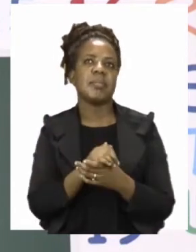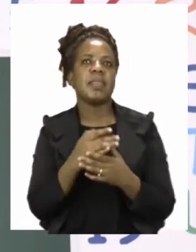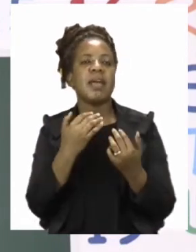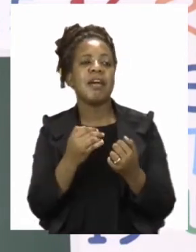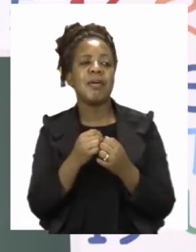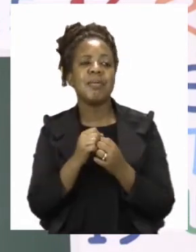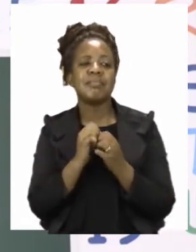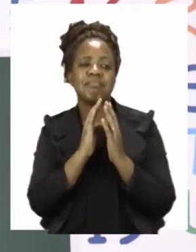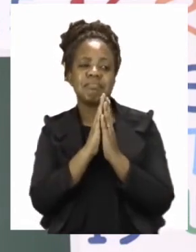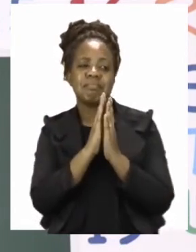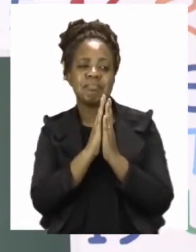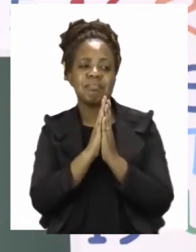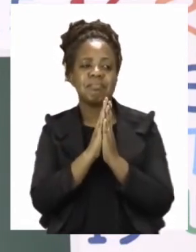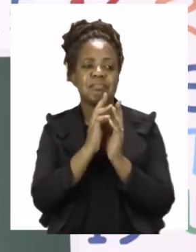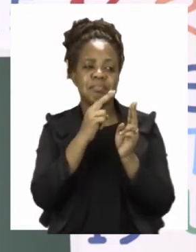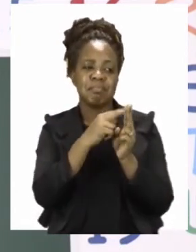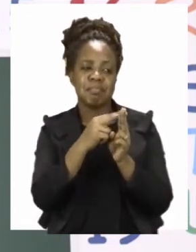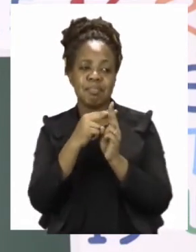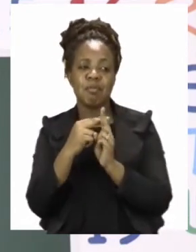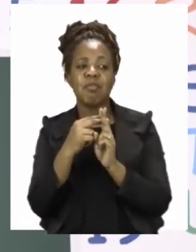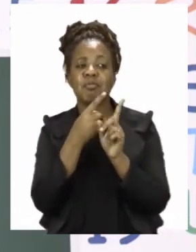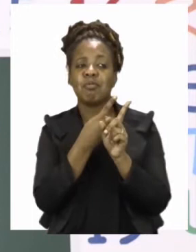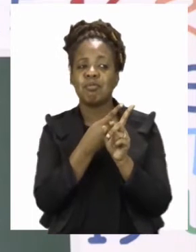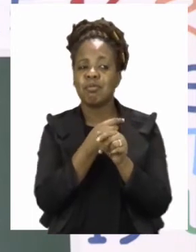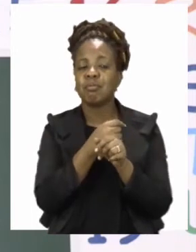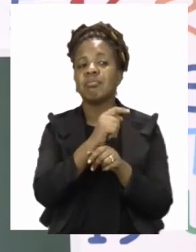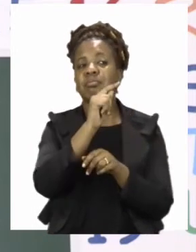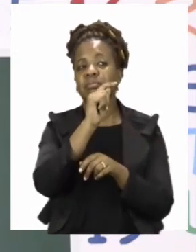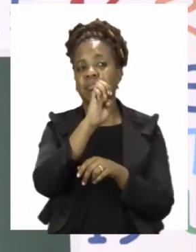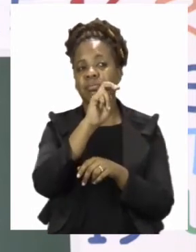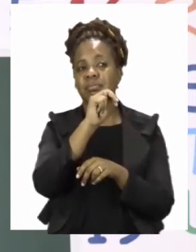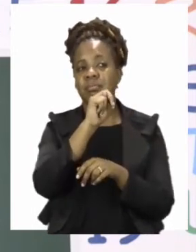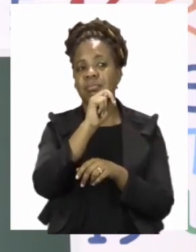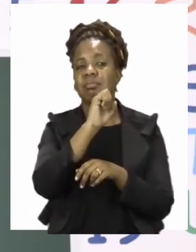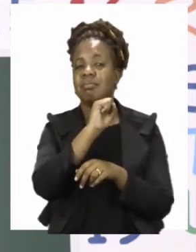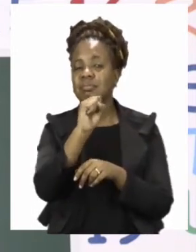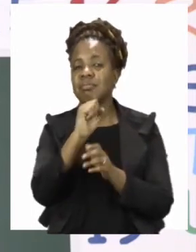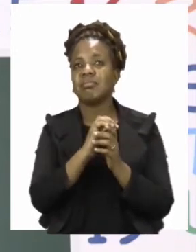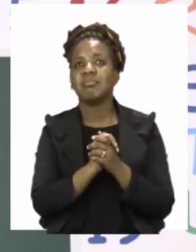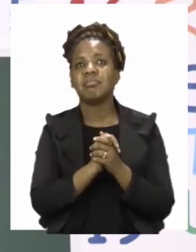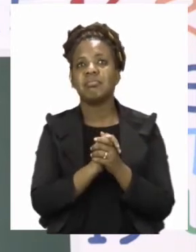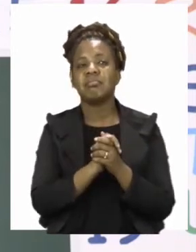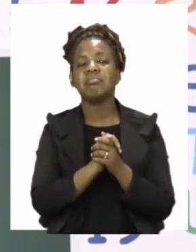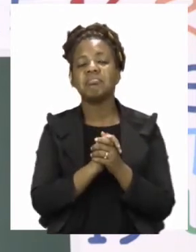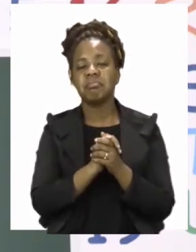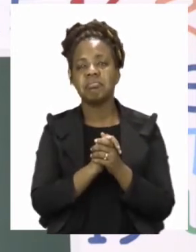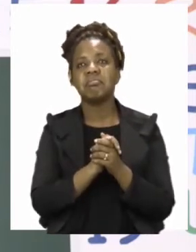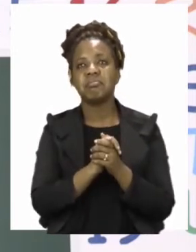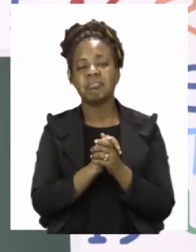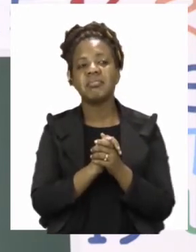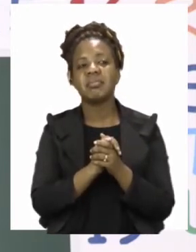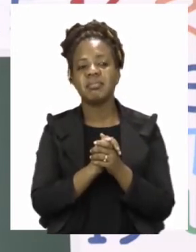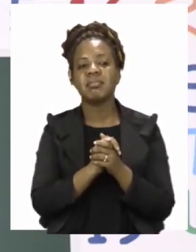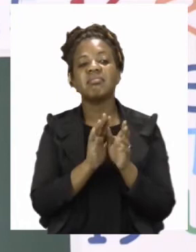is 1 less, and give 110 to Mrs. Units. Now let's try